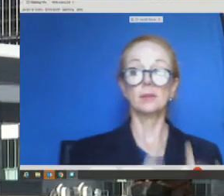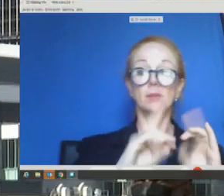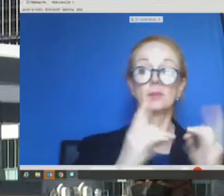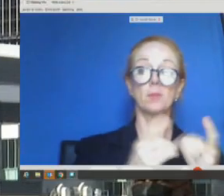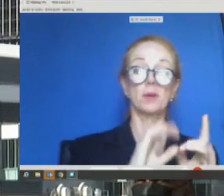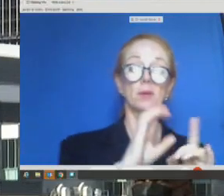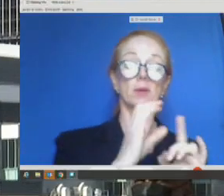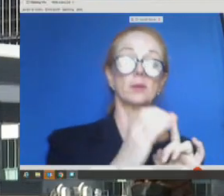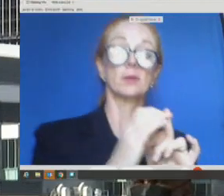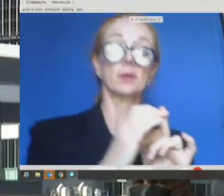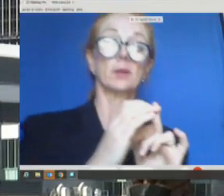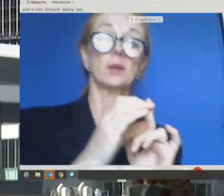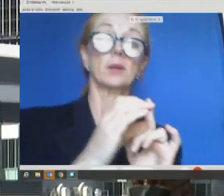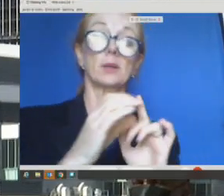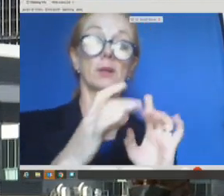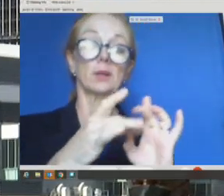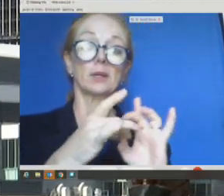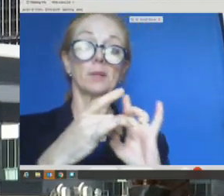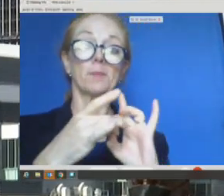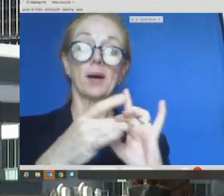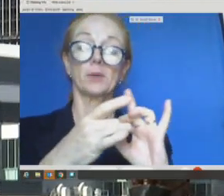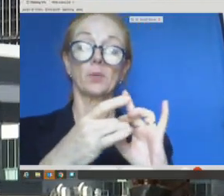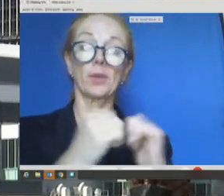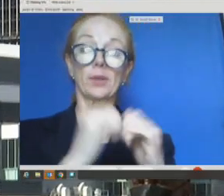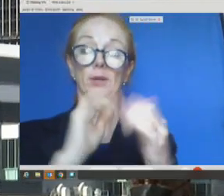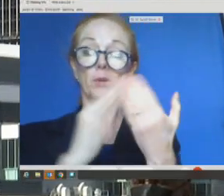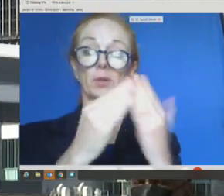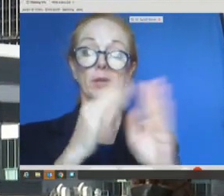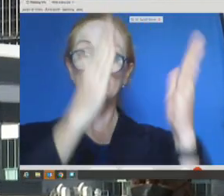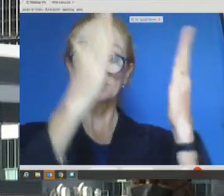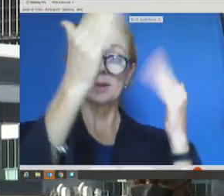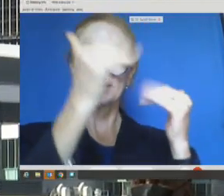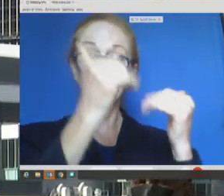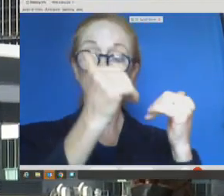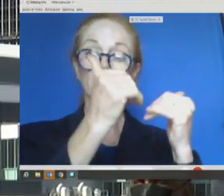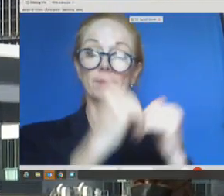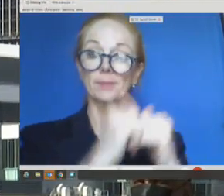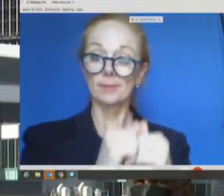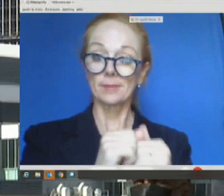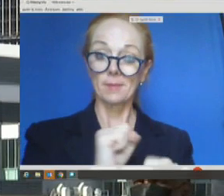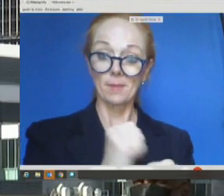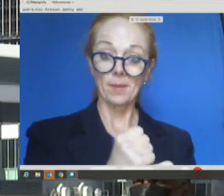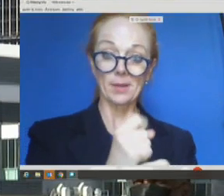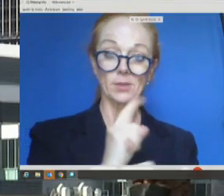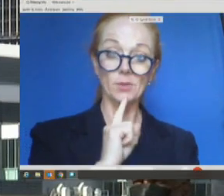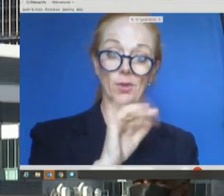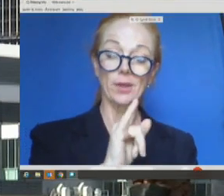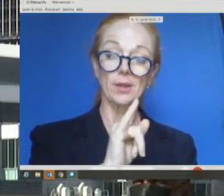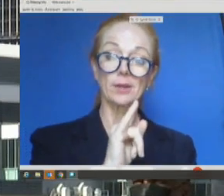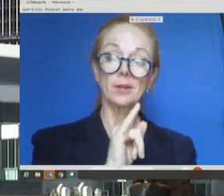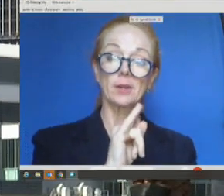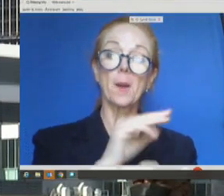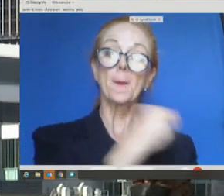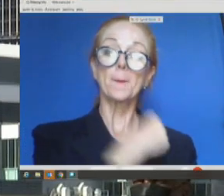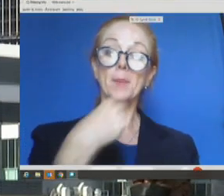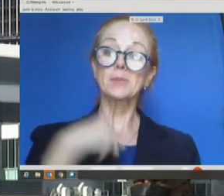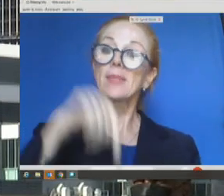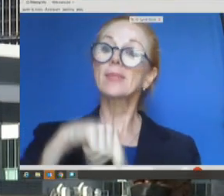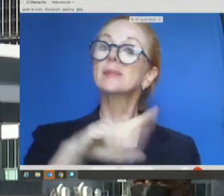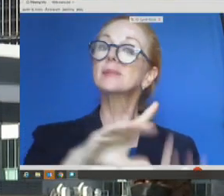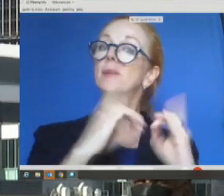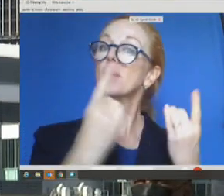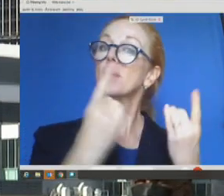to align with the community expectations. I can ensure that members of this department